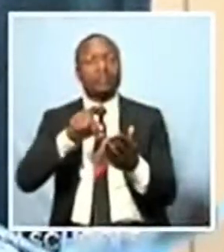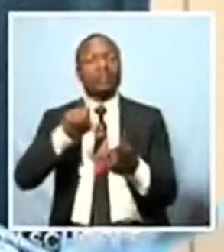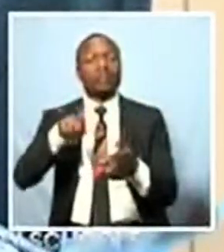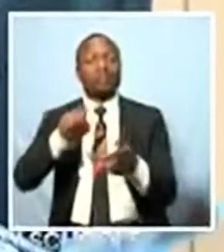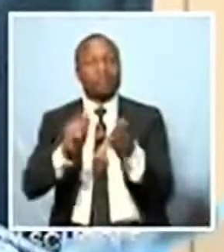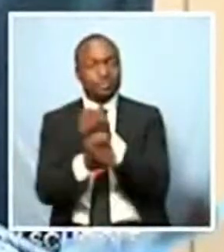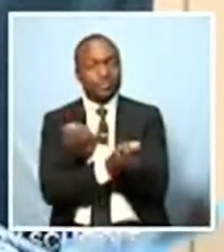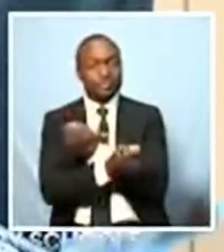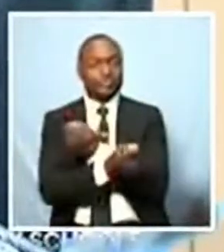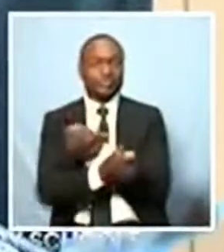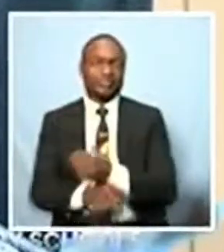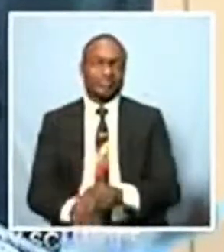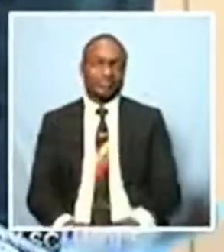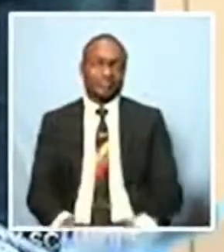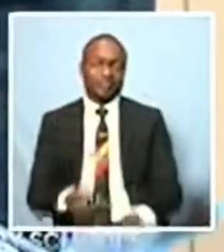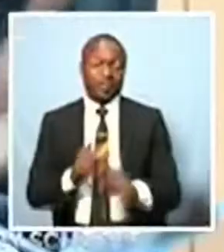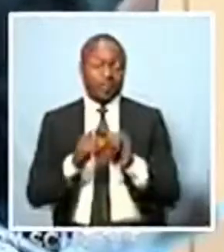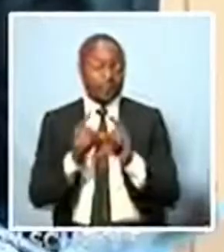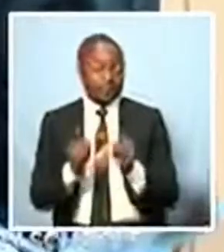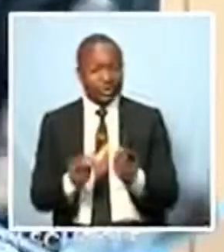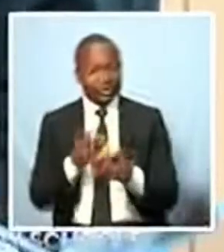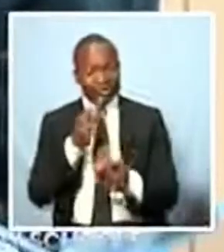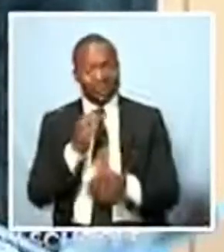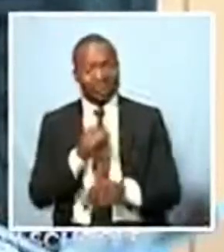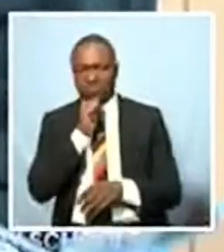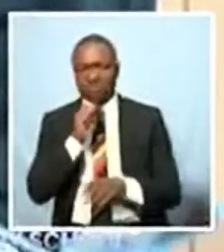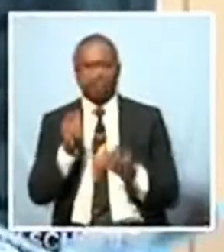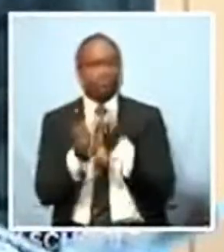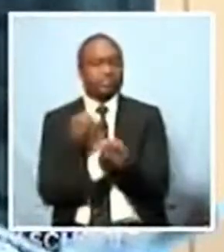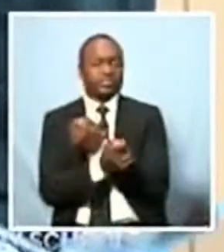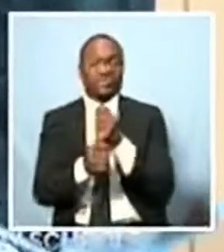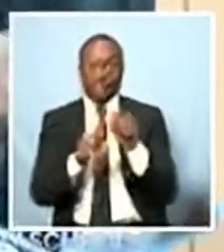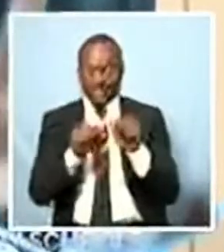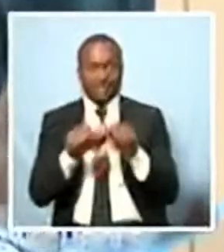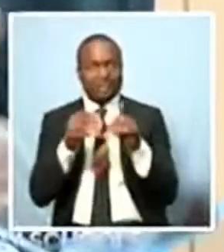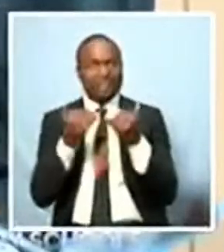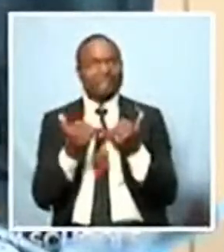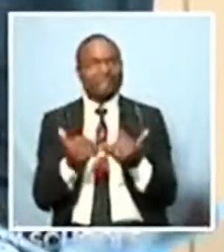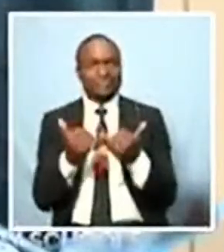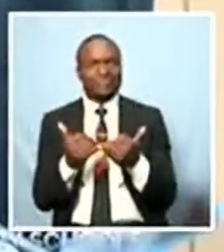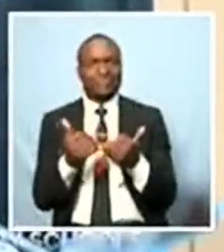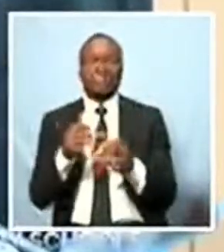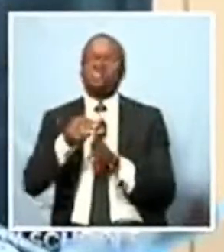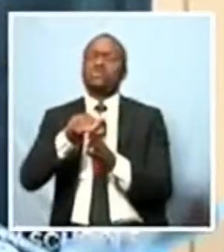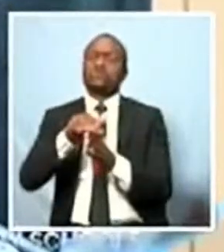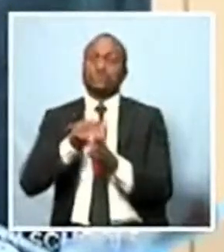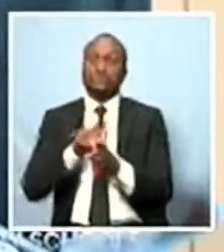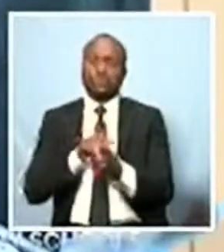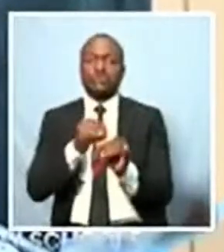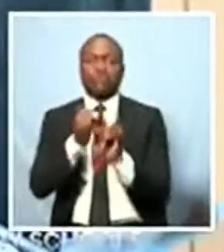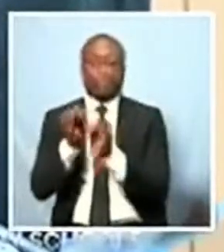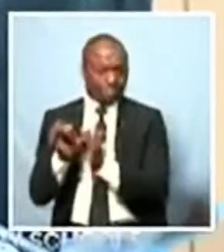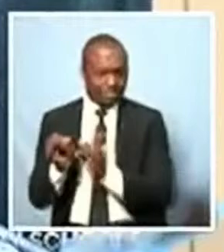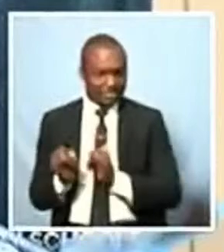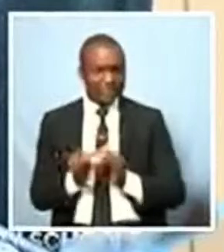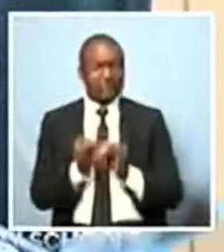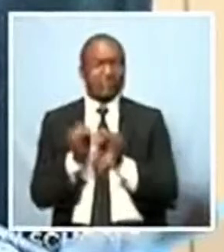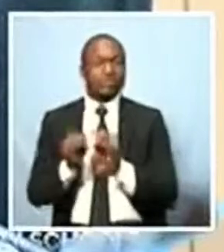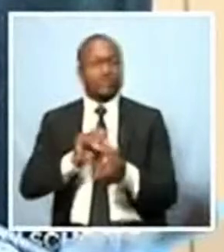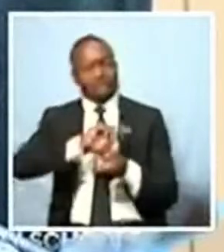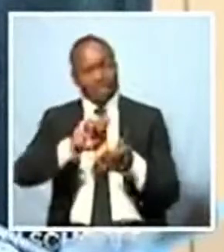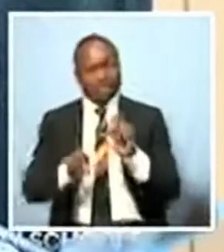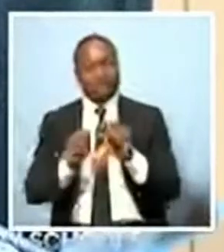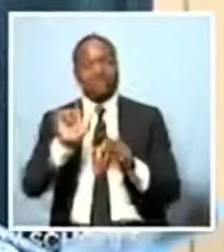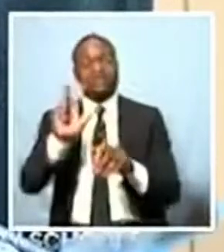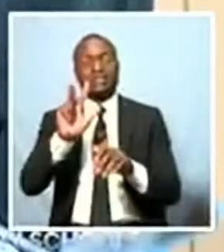be adjusted. But we have not seemed to change. Even now, we are very slow to implement this change properly. 3